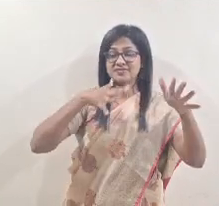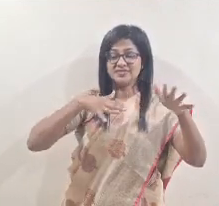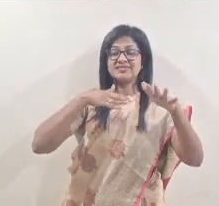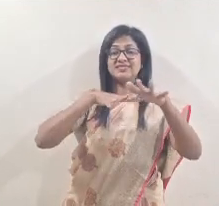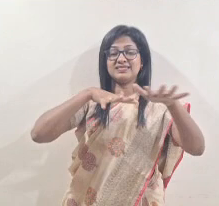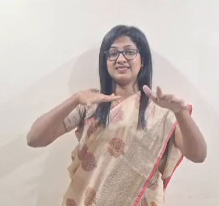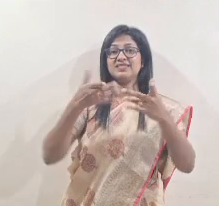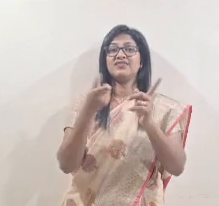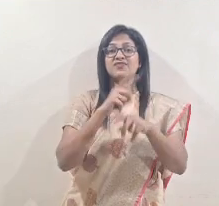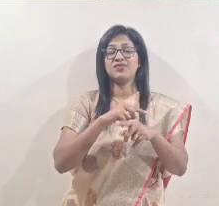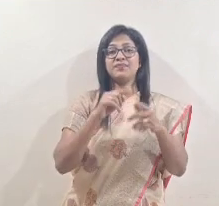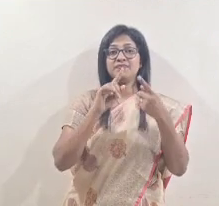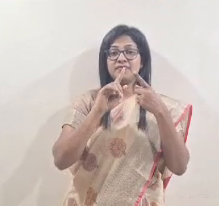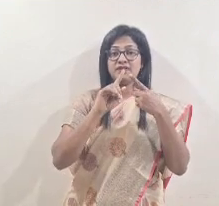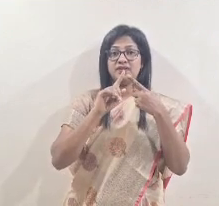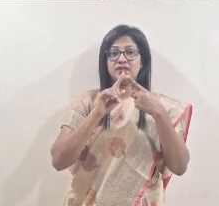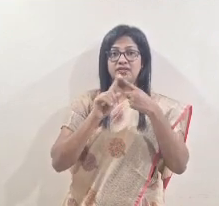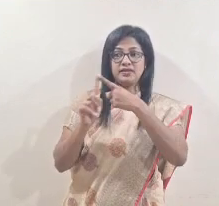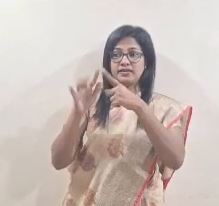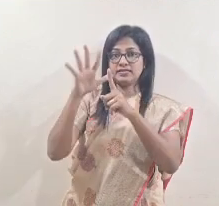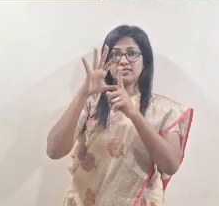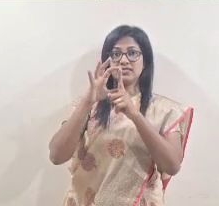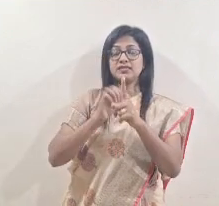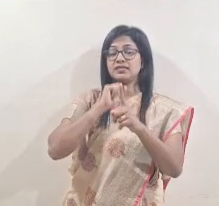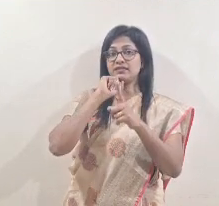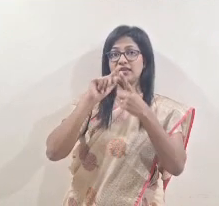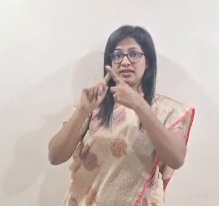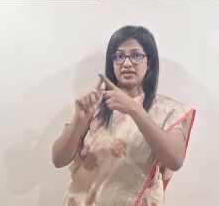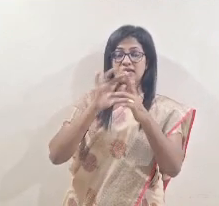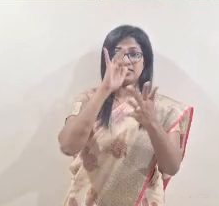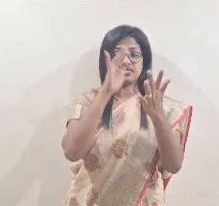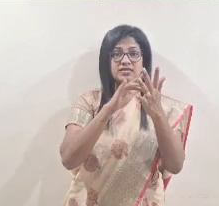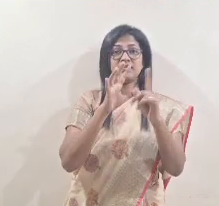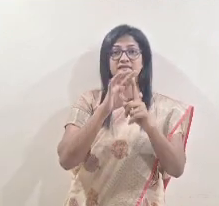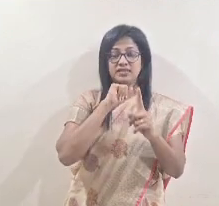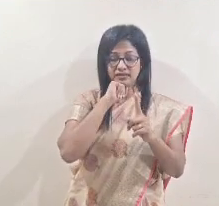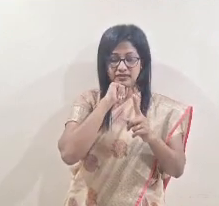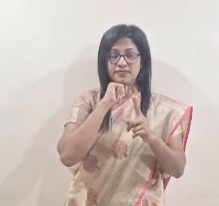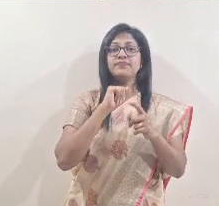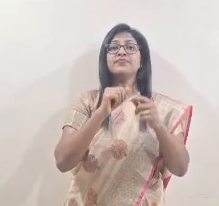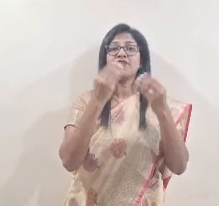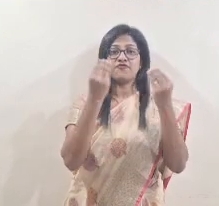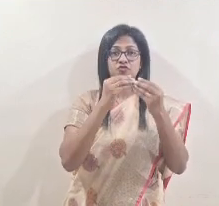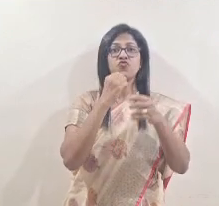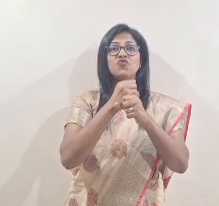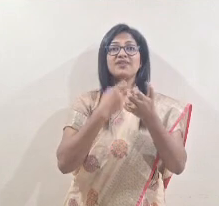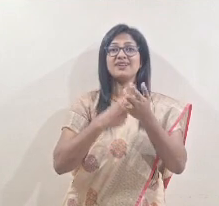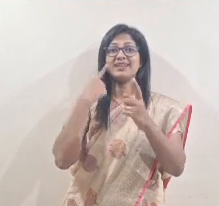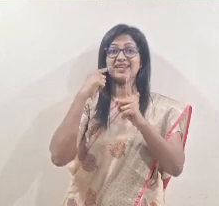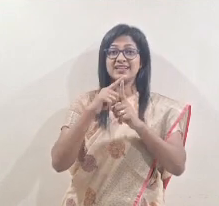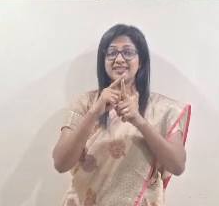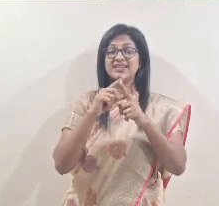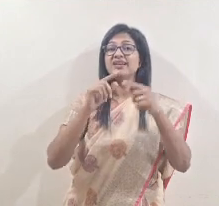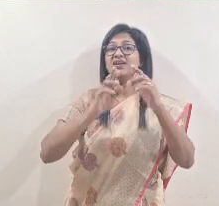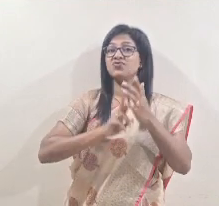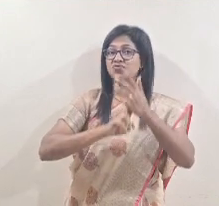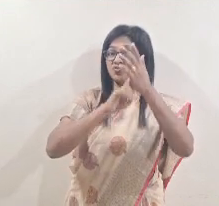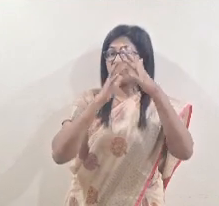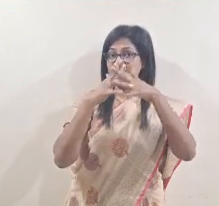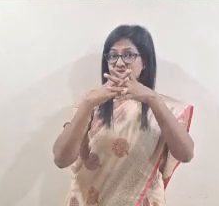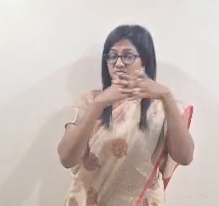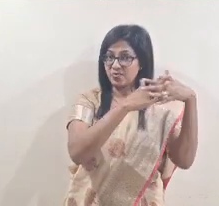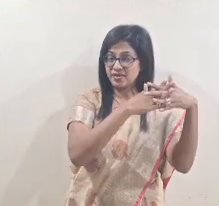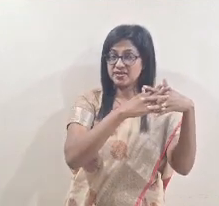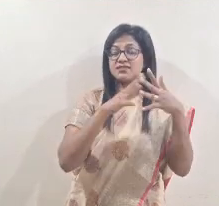lies in the east of the Delhi and central of Delhi, and few of the grids are there in the northwest, west, and